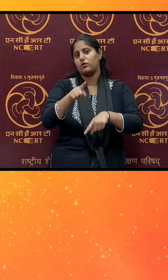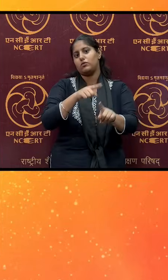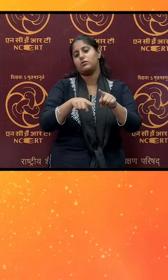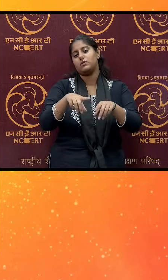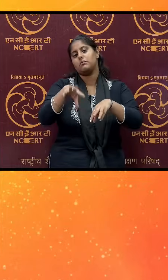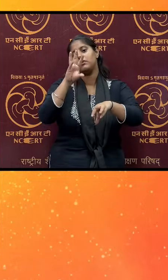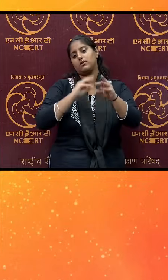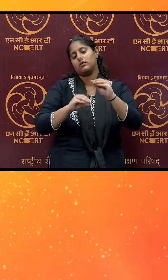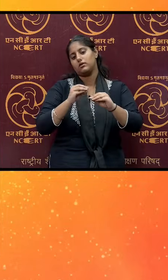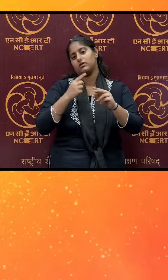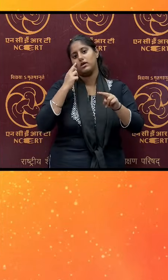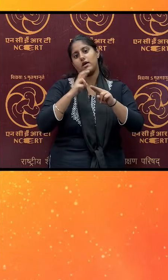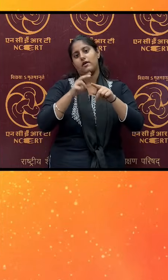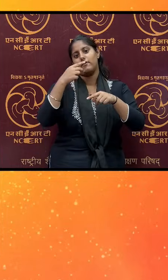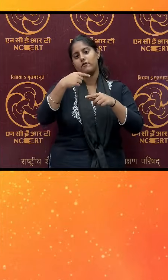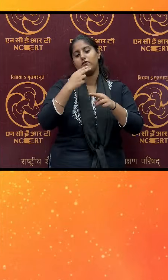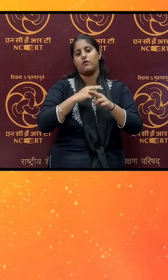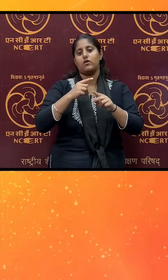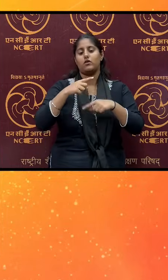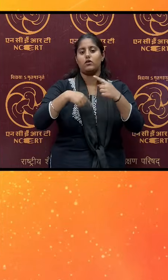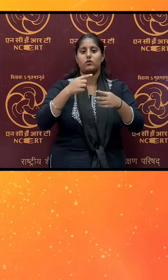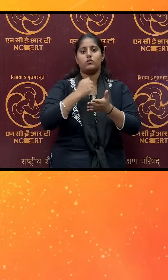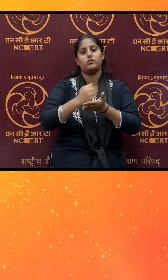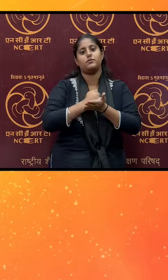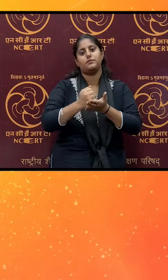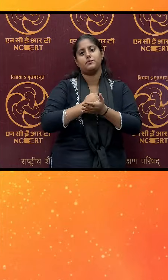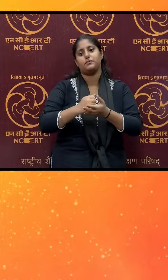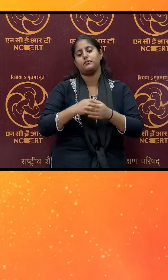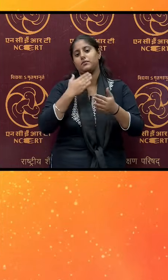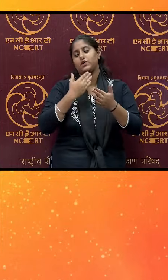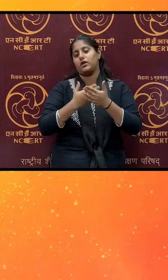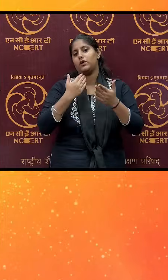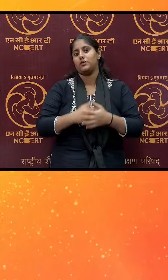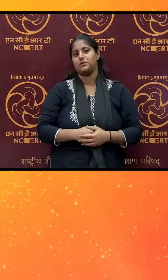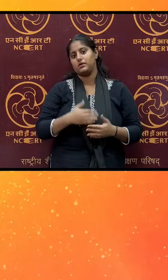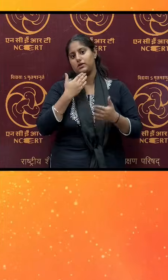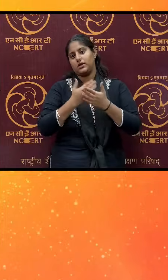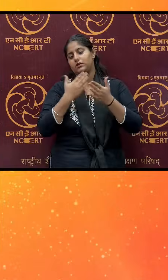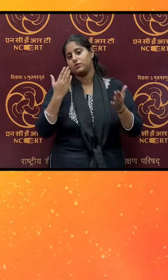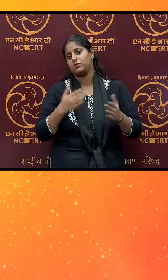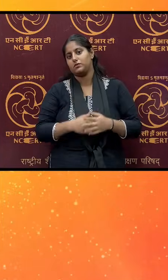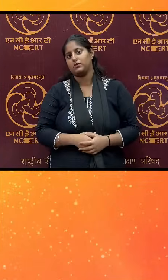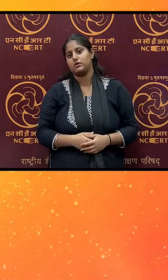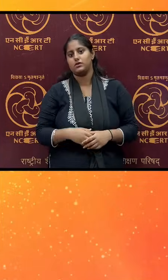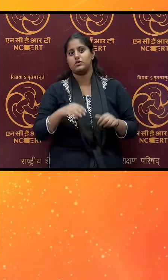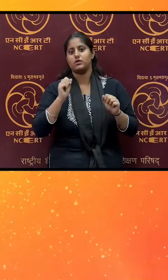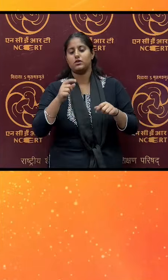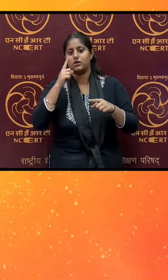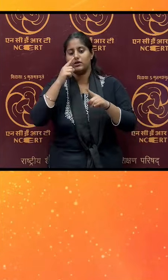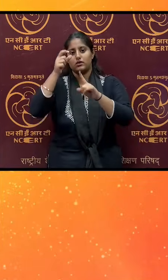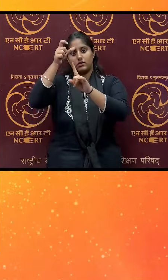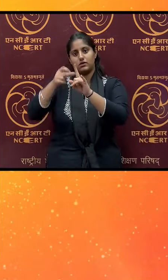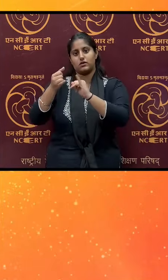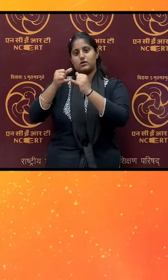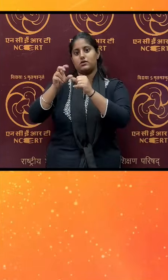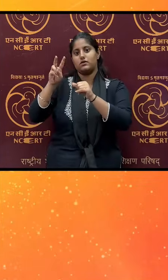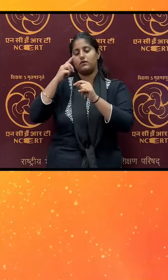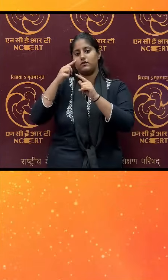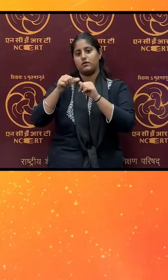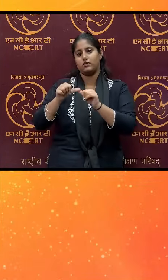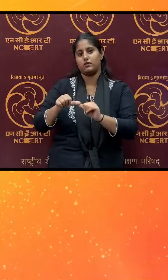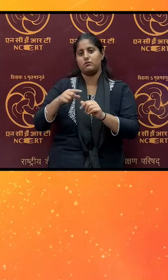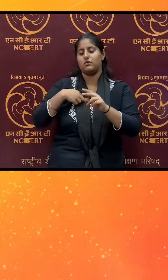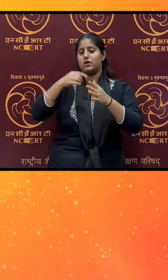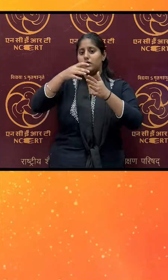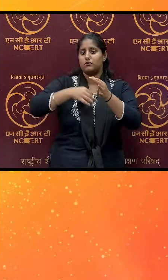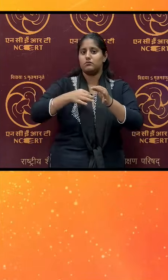learn that if you will keep on practicing regularly. Thank you sir. Thank you ma'am, thank you so much. She was Savita ma'am explaining so beautifully about